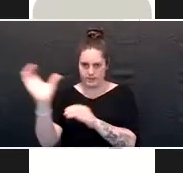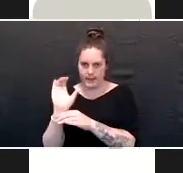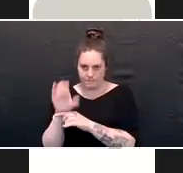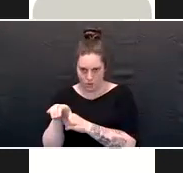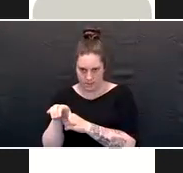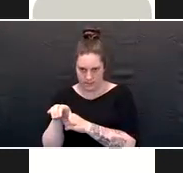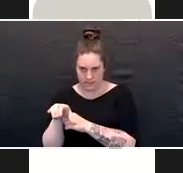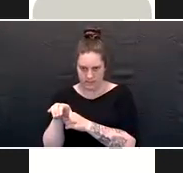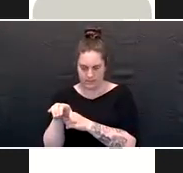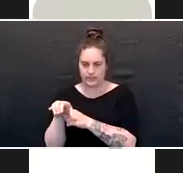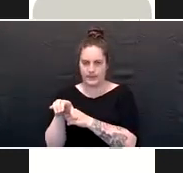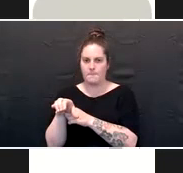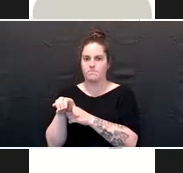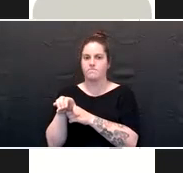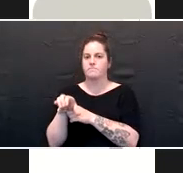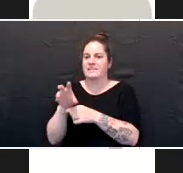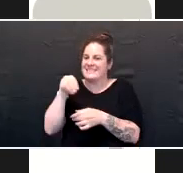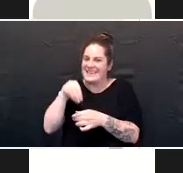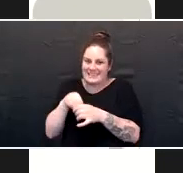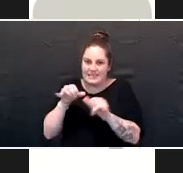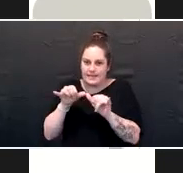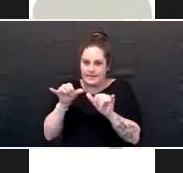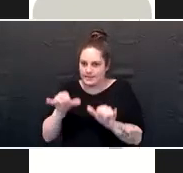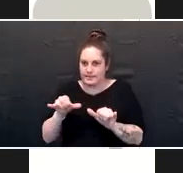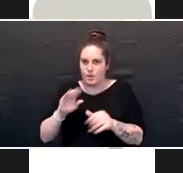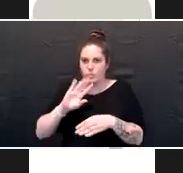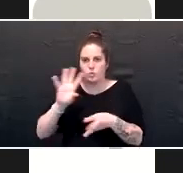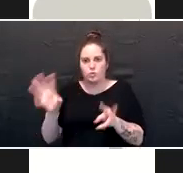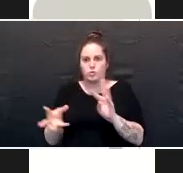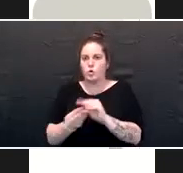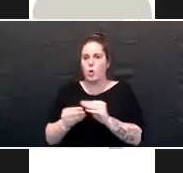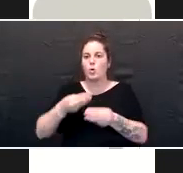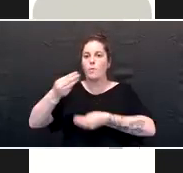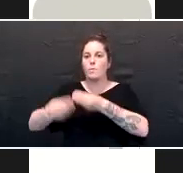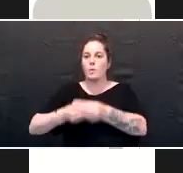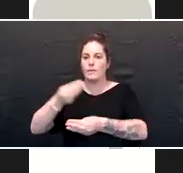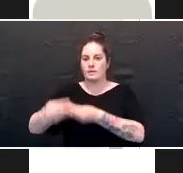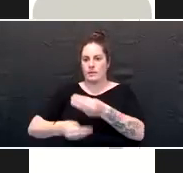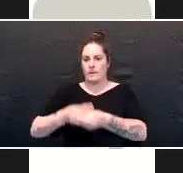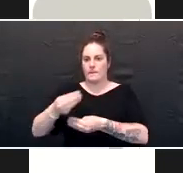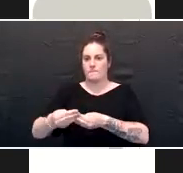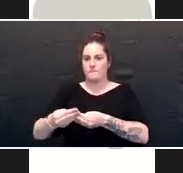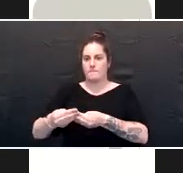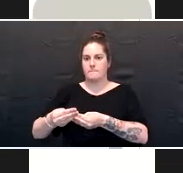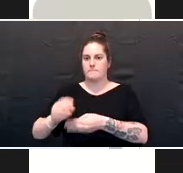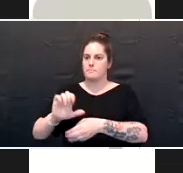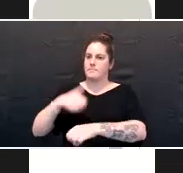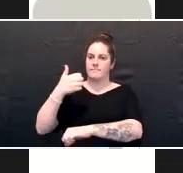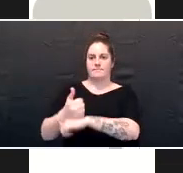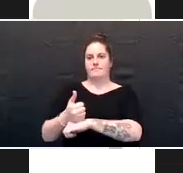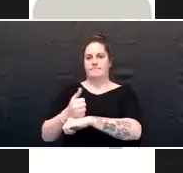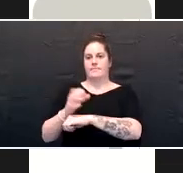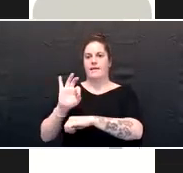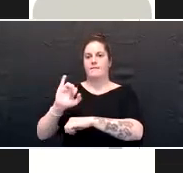closed system, the total amount of momentum remains fixed.